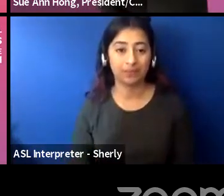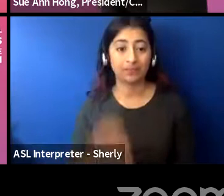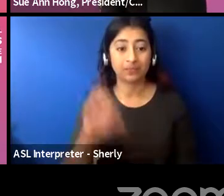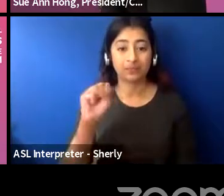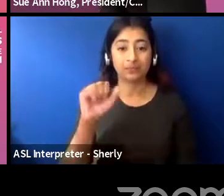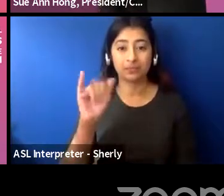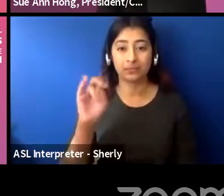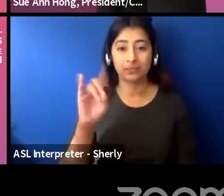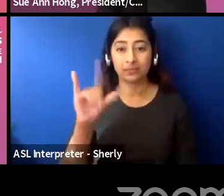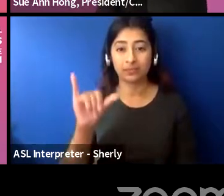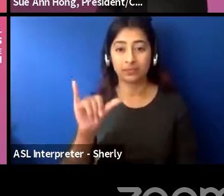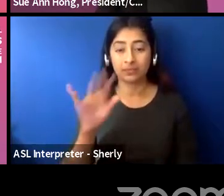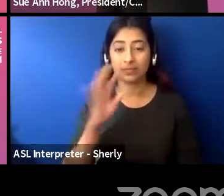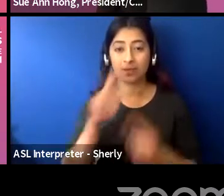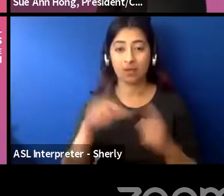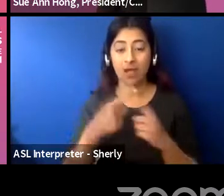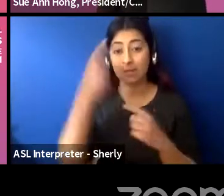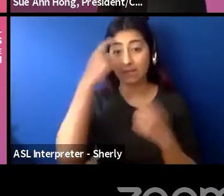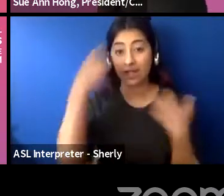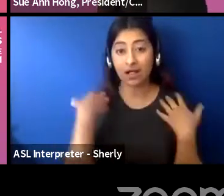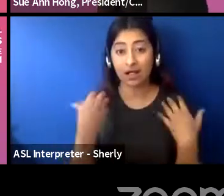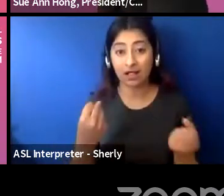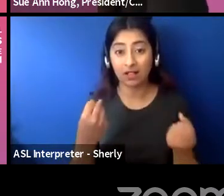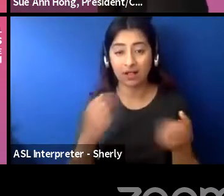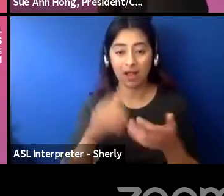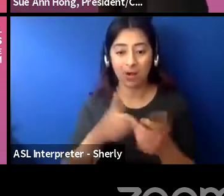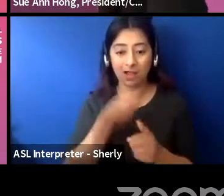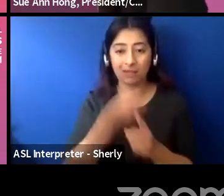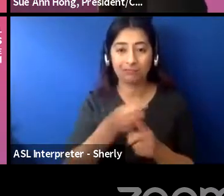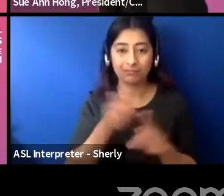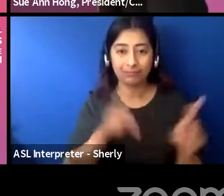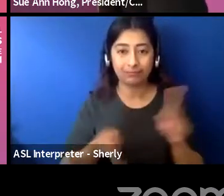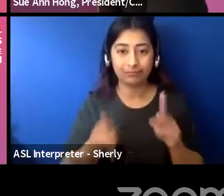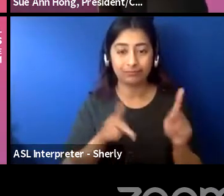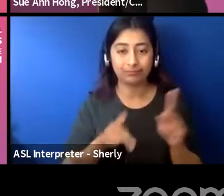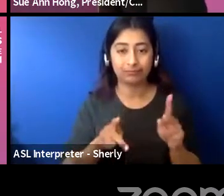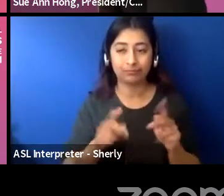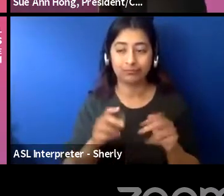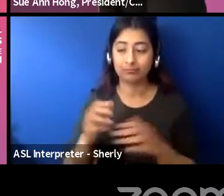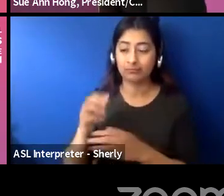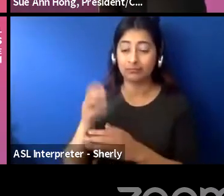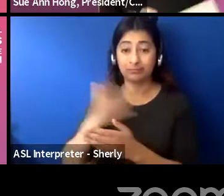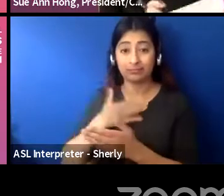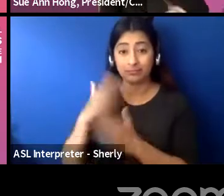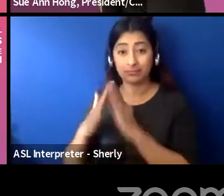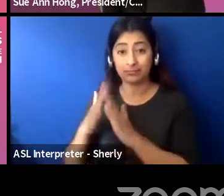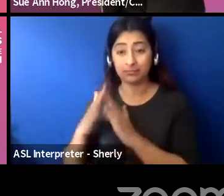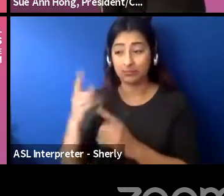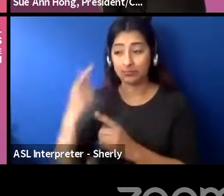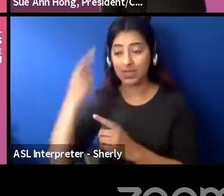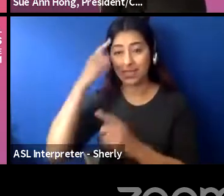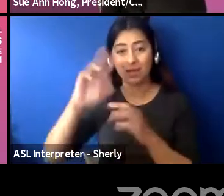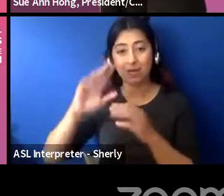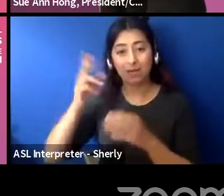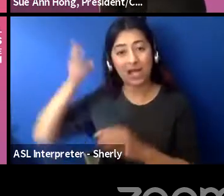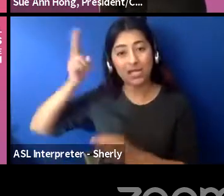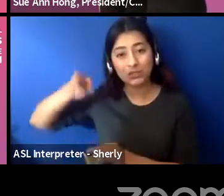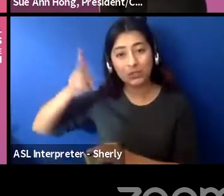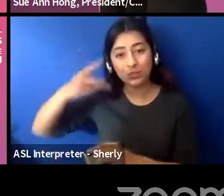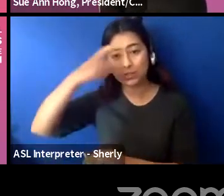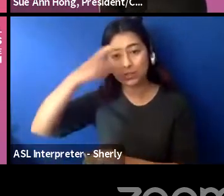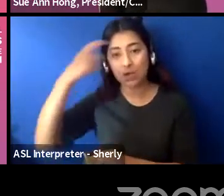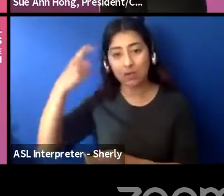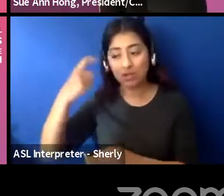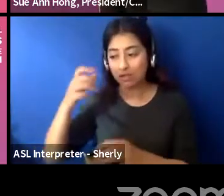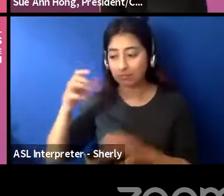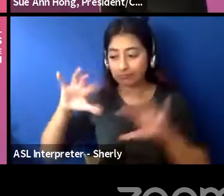mental health toll this has taken on. When I think of our Native communities, I think of historical trauma, the collective